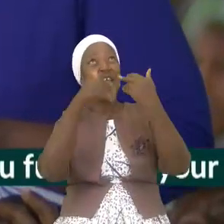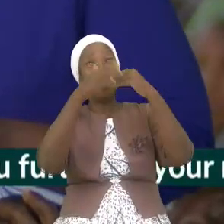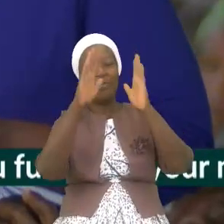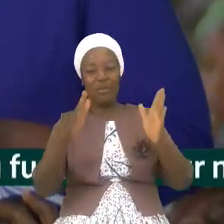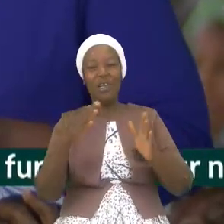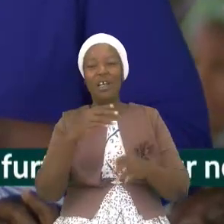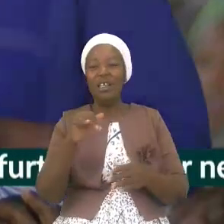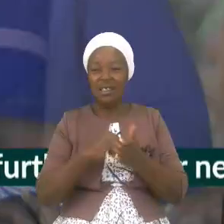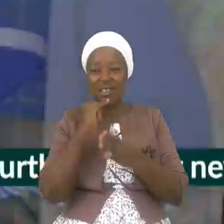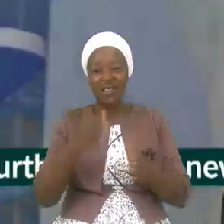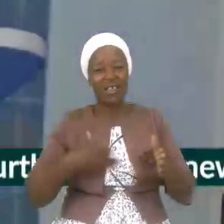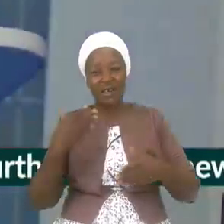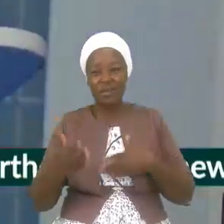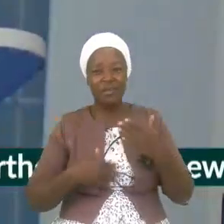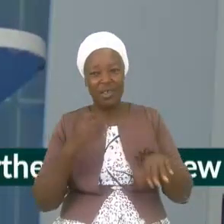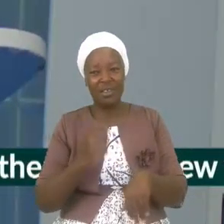so that you supply